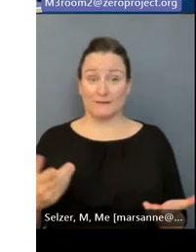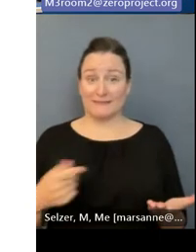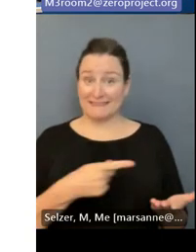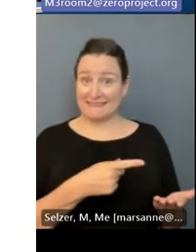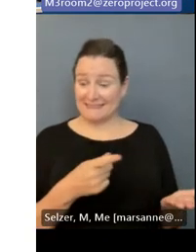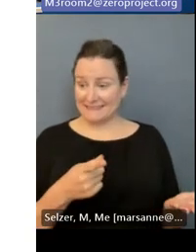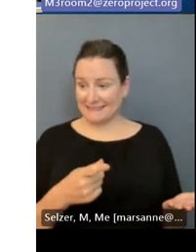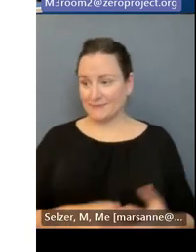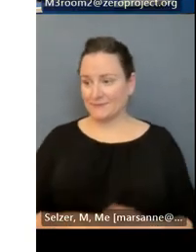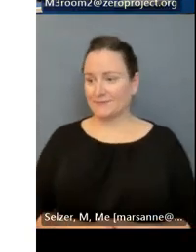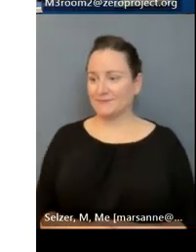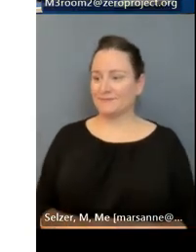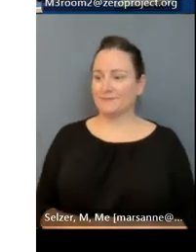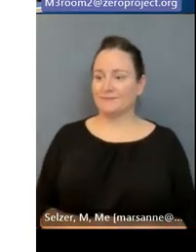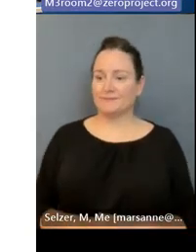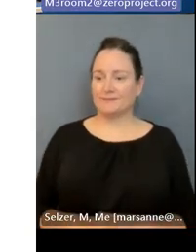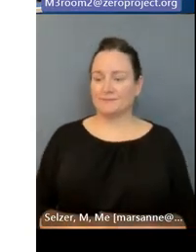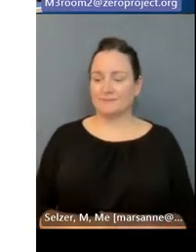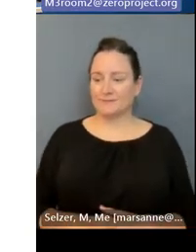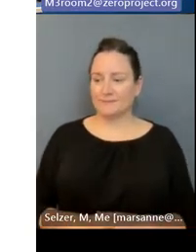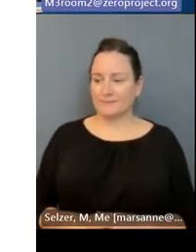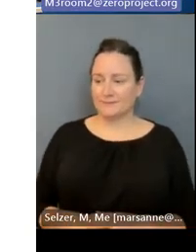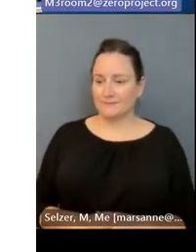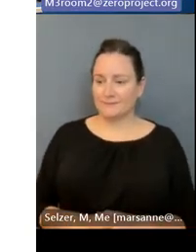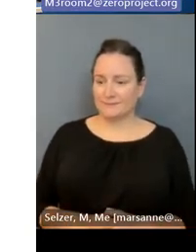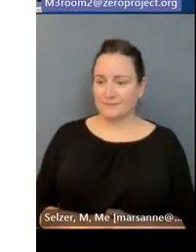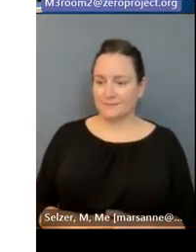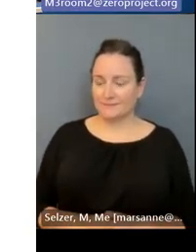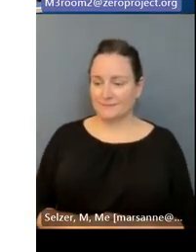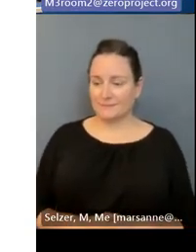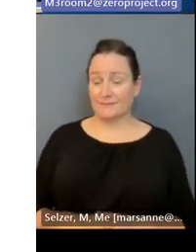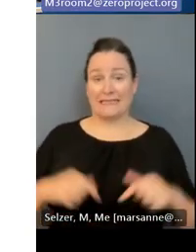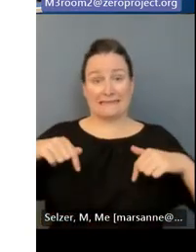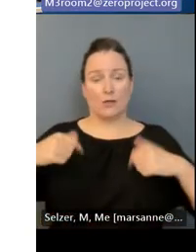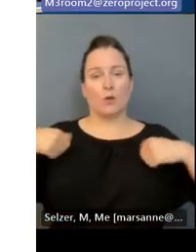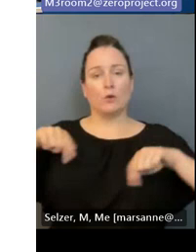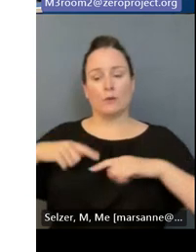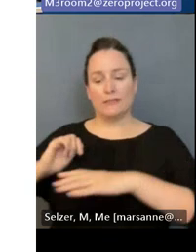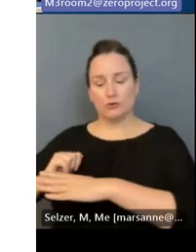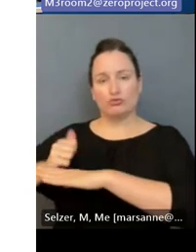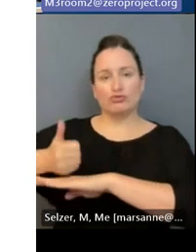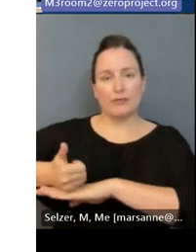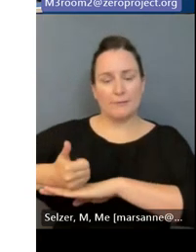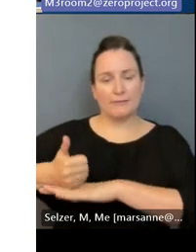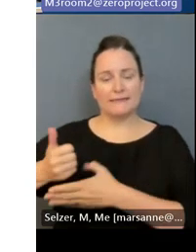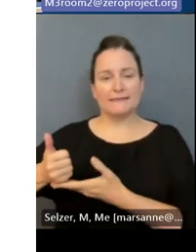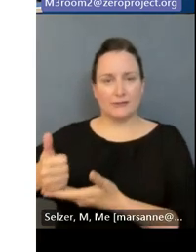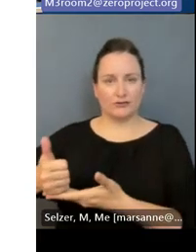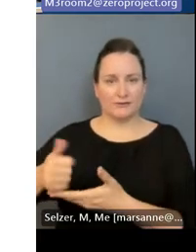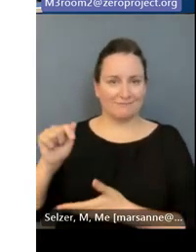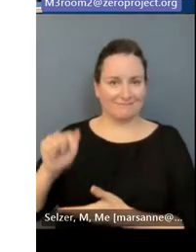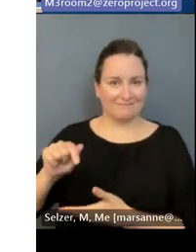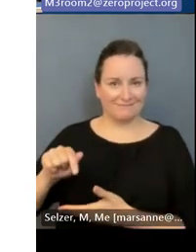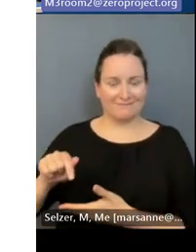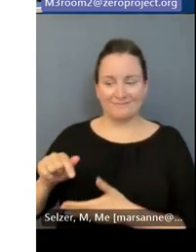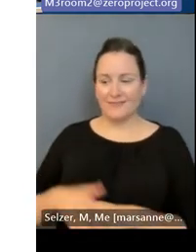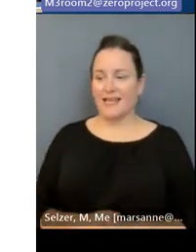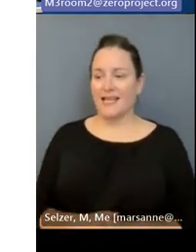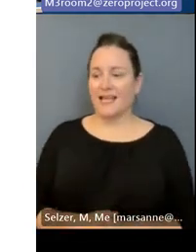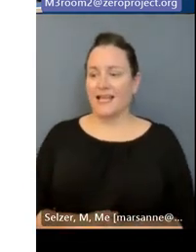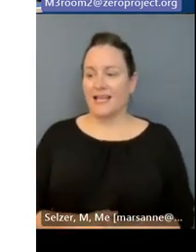for a stronger tree. So before I start, I'm very fortunate to present this work in front of you. My startup